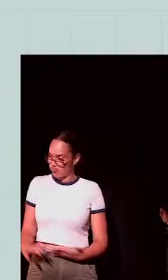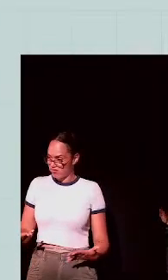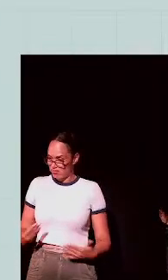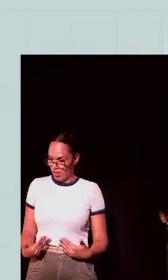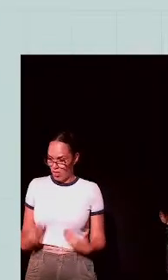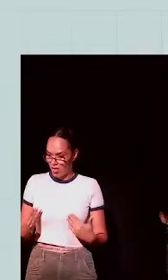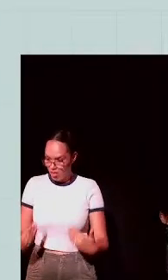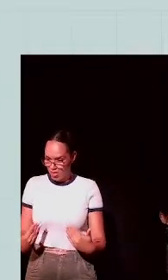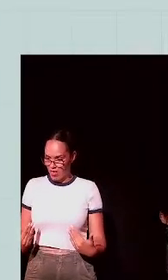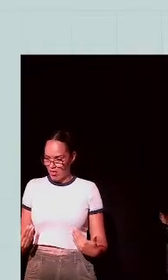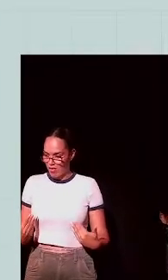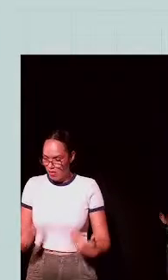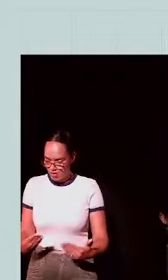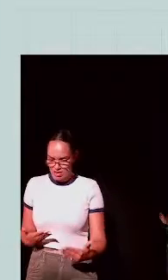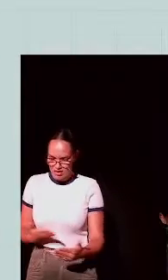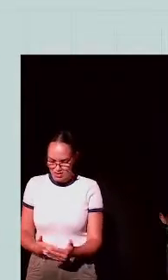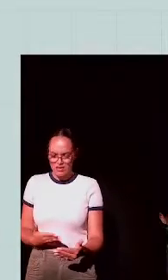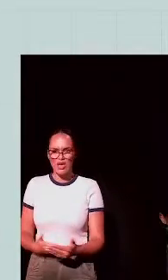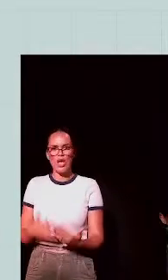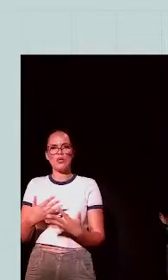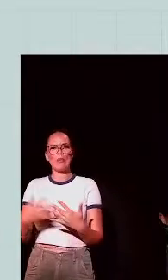anywhere whatsoever.